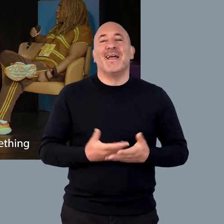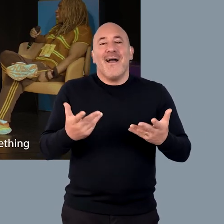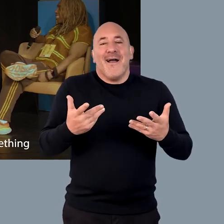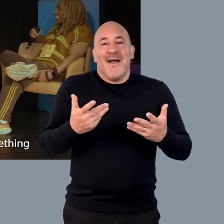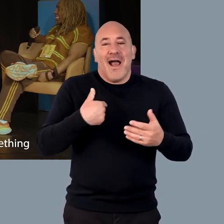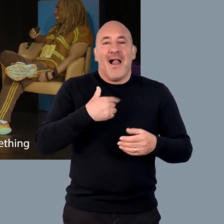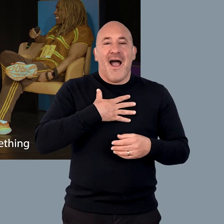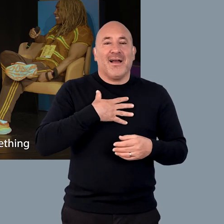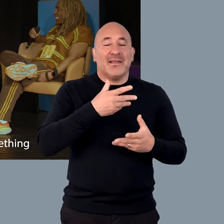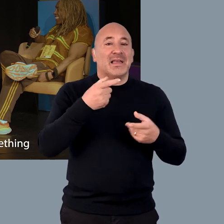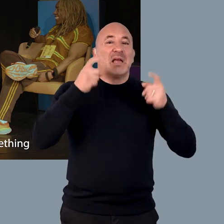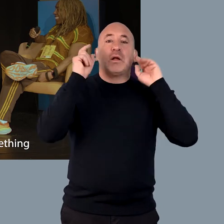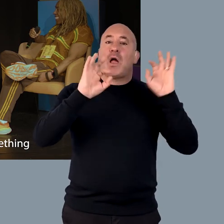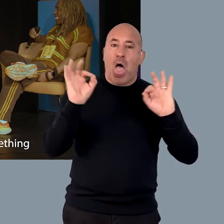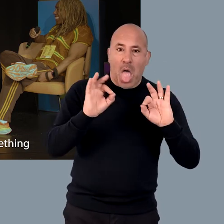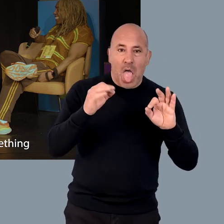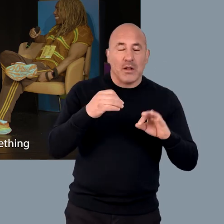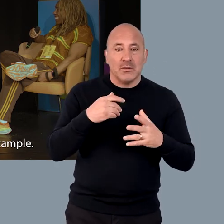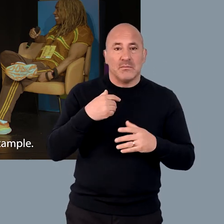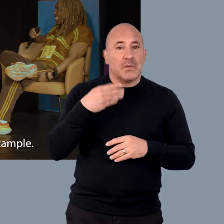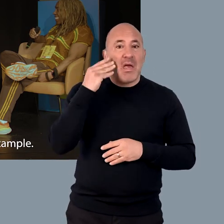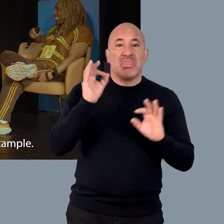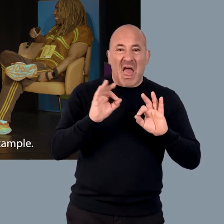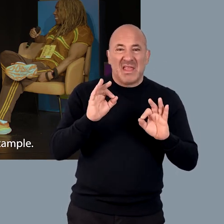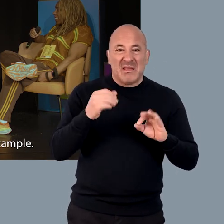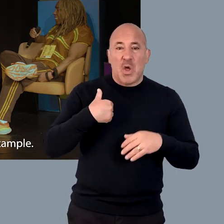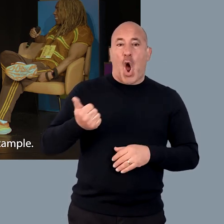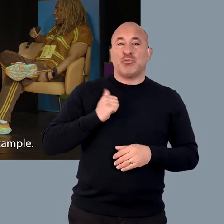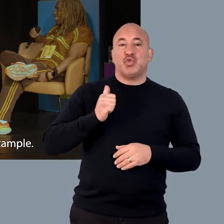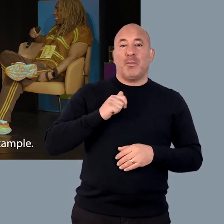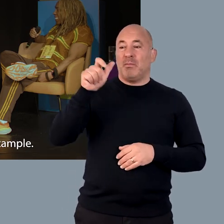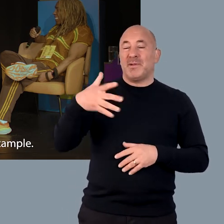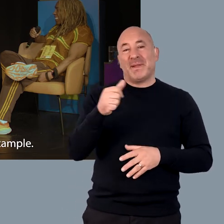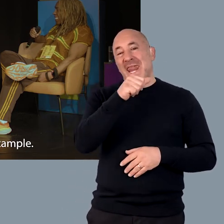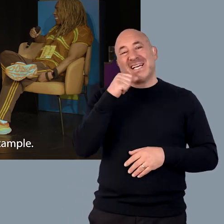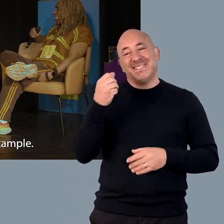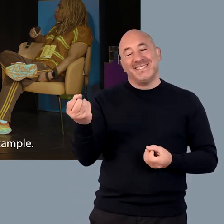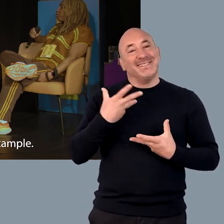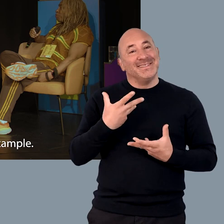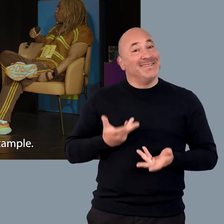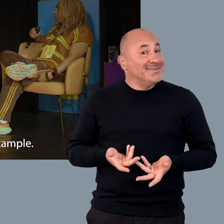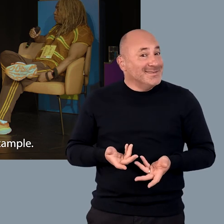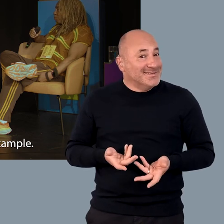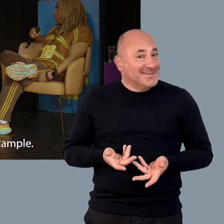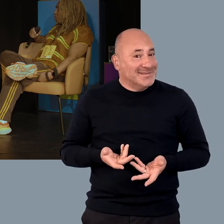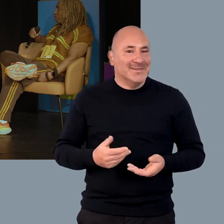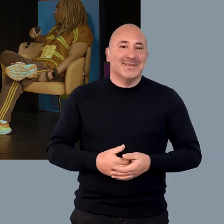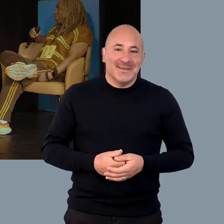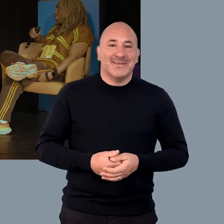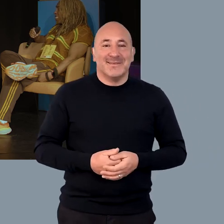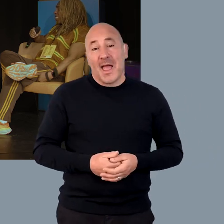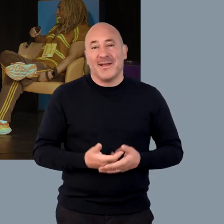I did I did like that without without the hearing aids if I didn't hear something I would Like just assume that someone had said something nice For example